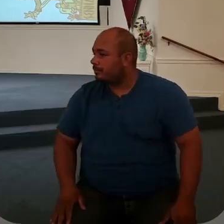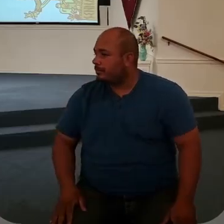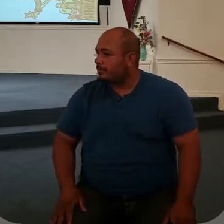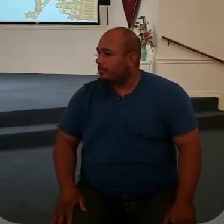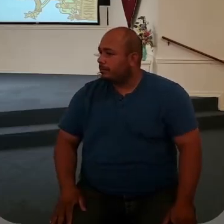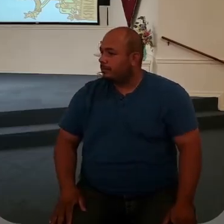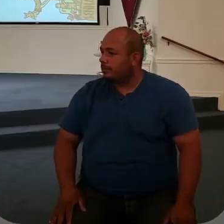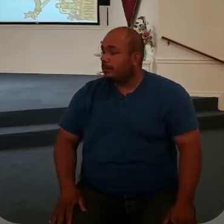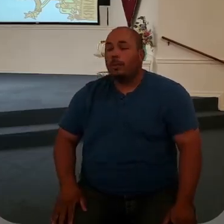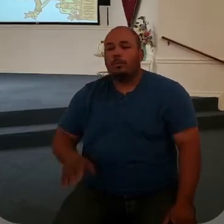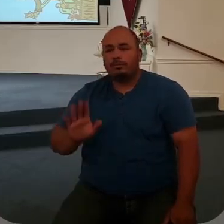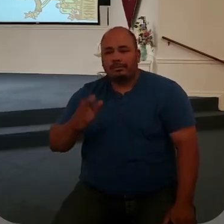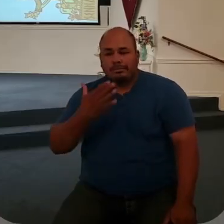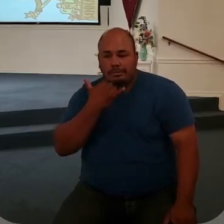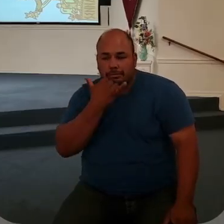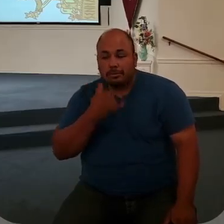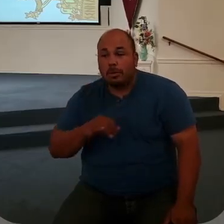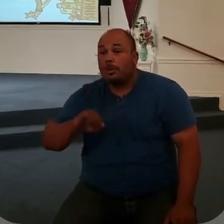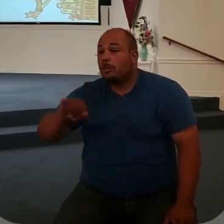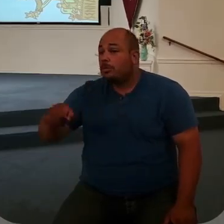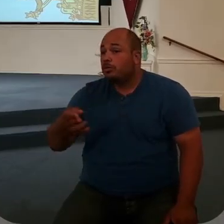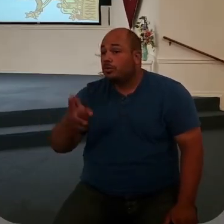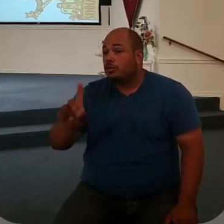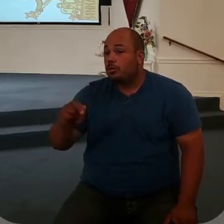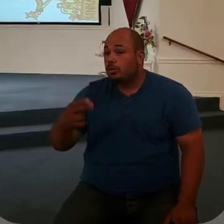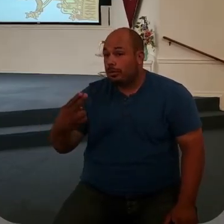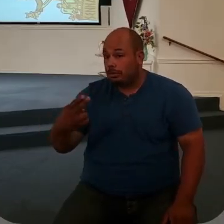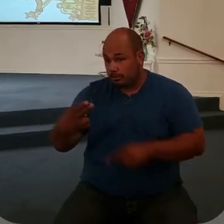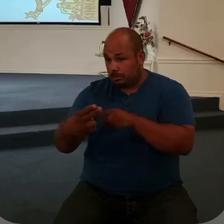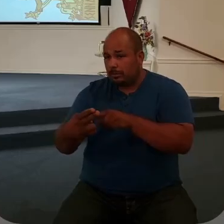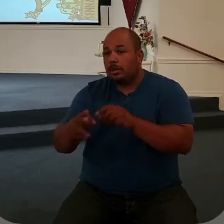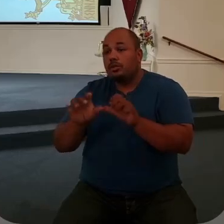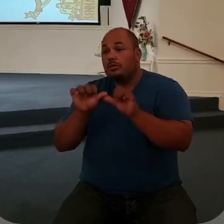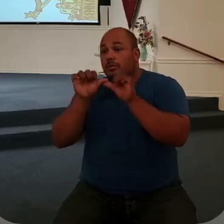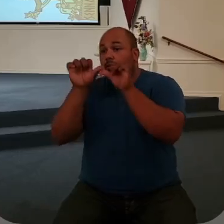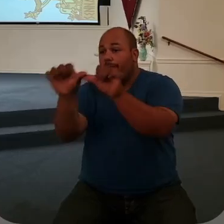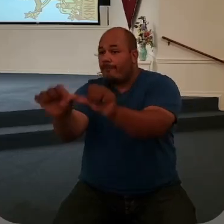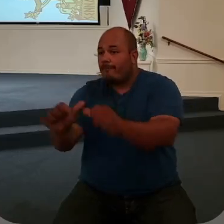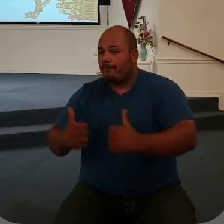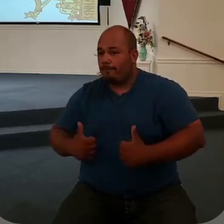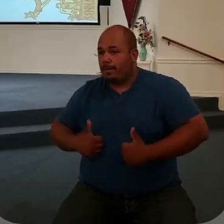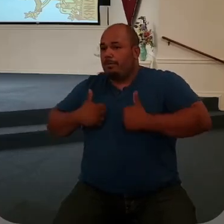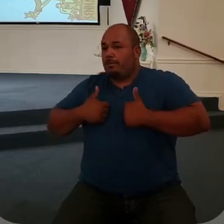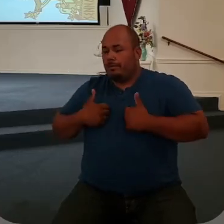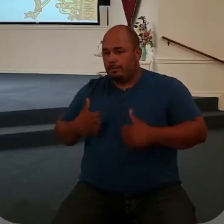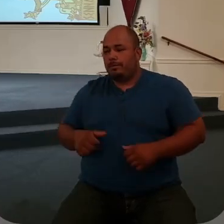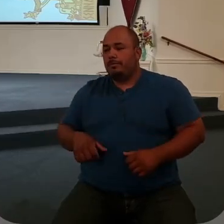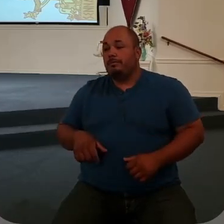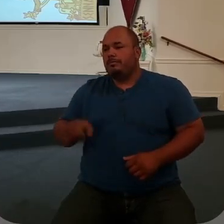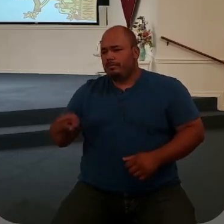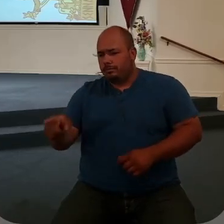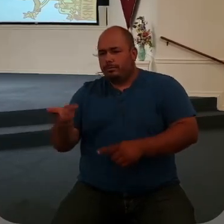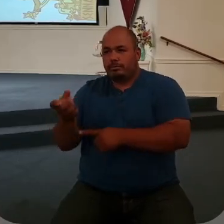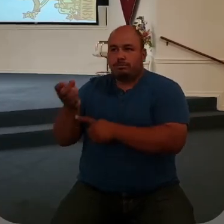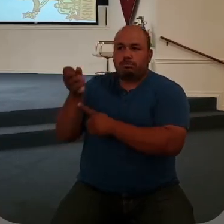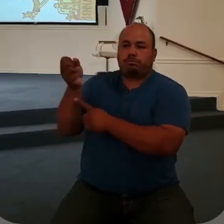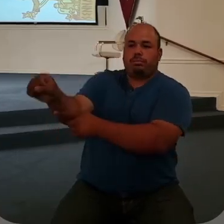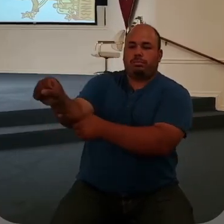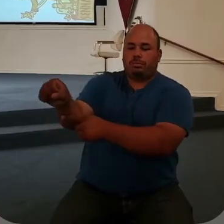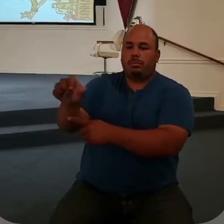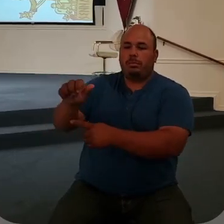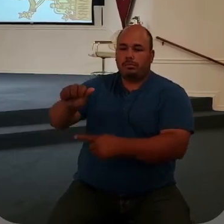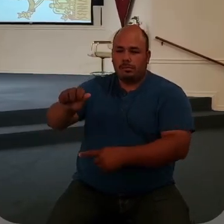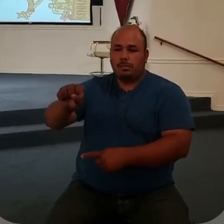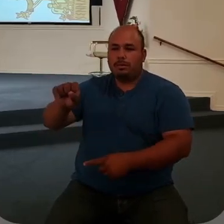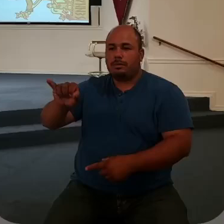Judah survived. And the God of Israel proved his power over the Assyrian army. He was